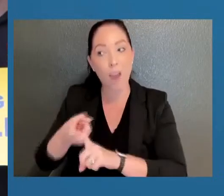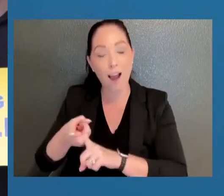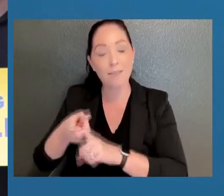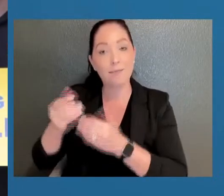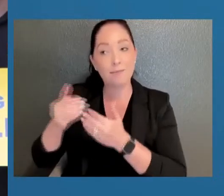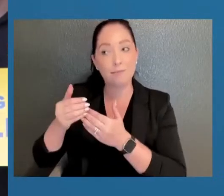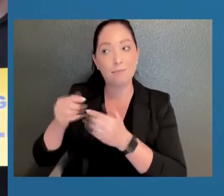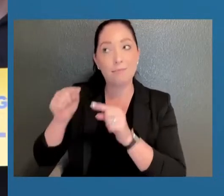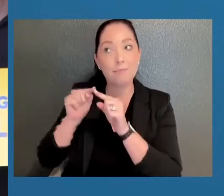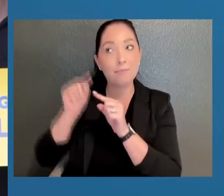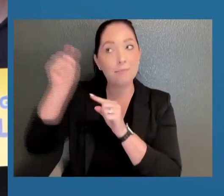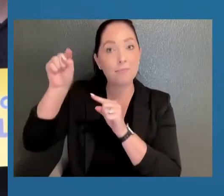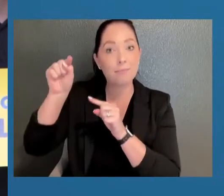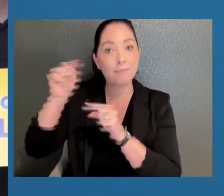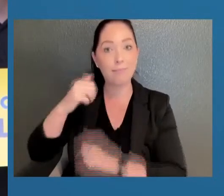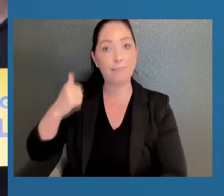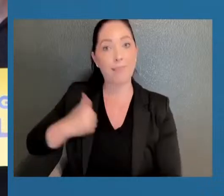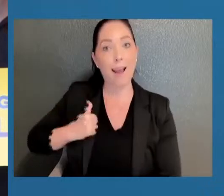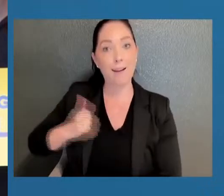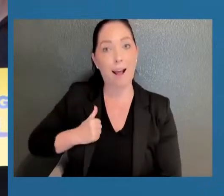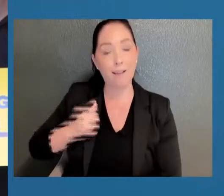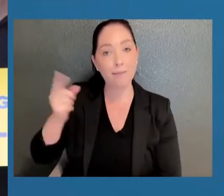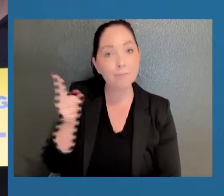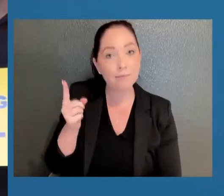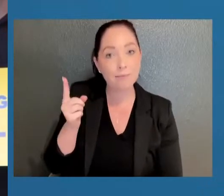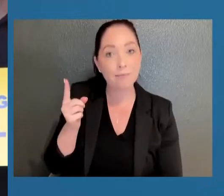Canada. Now, these are also just